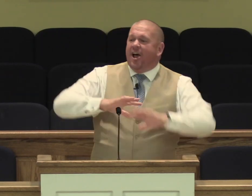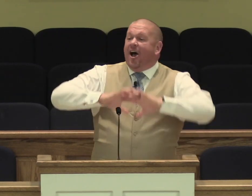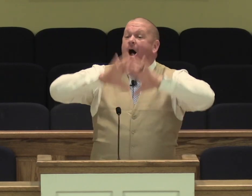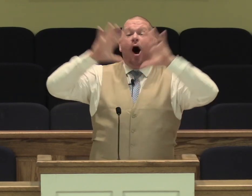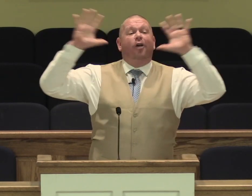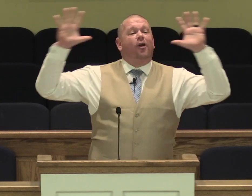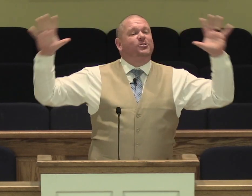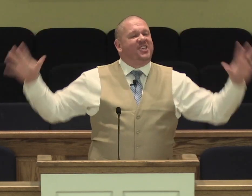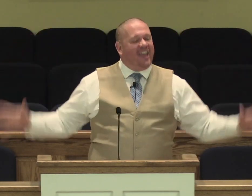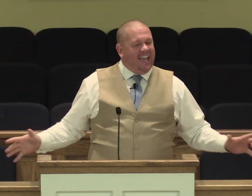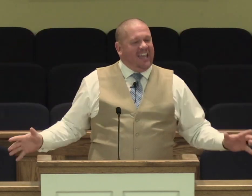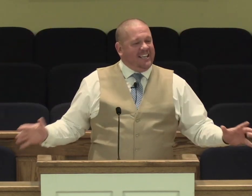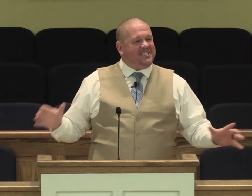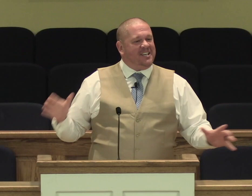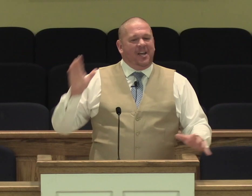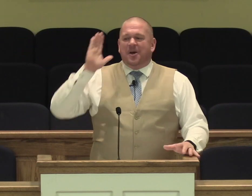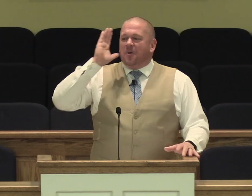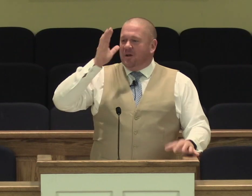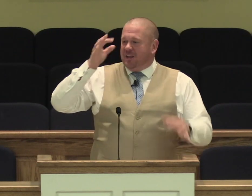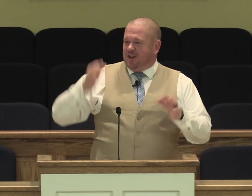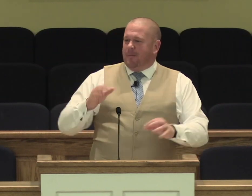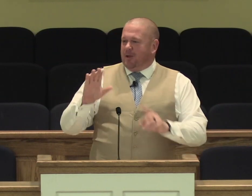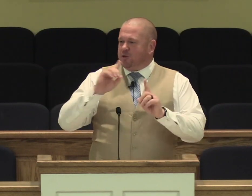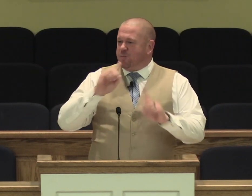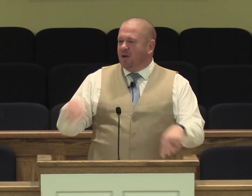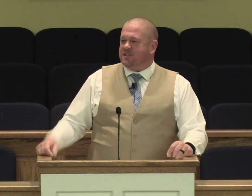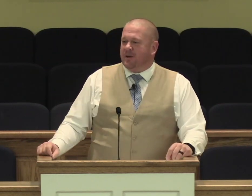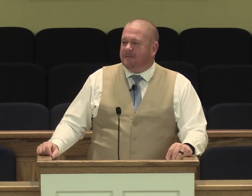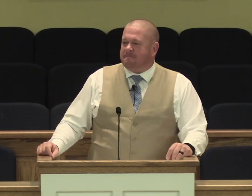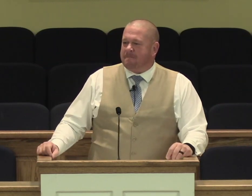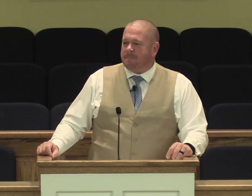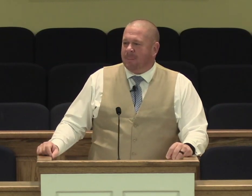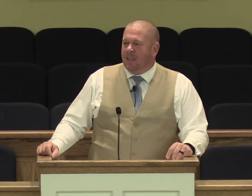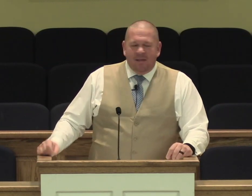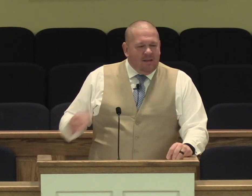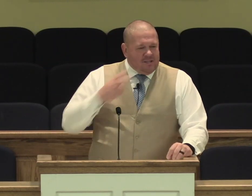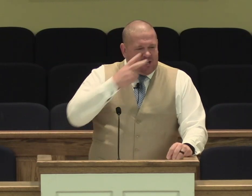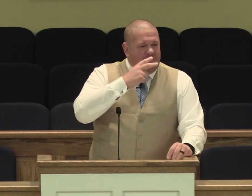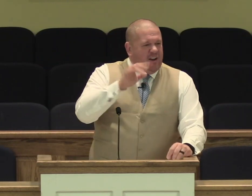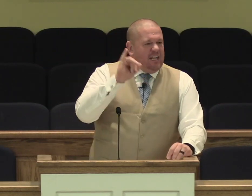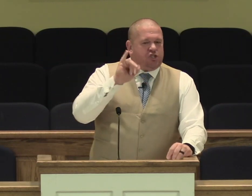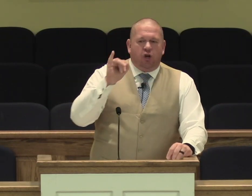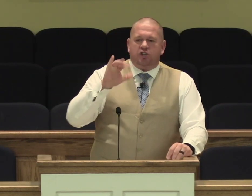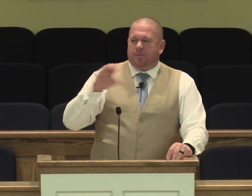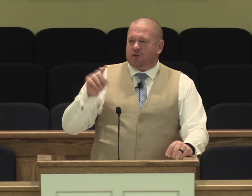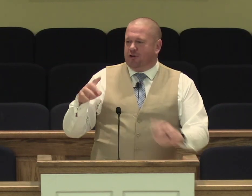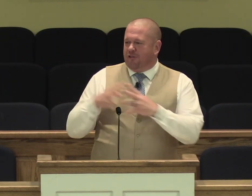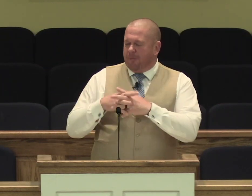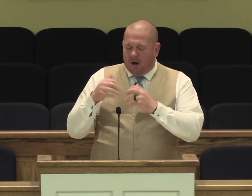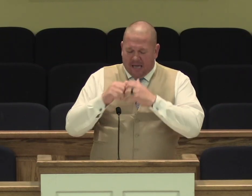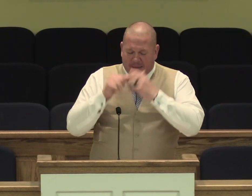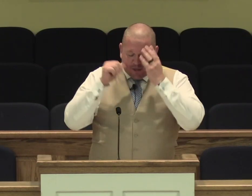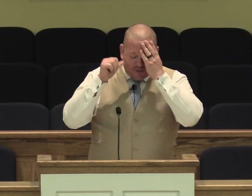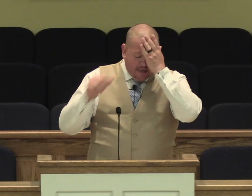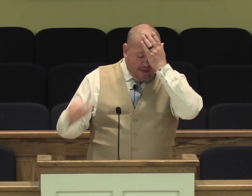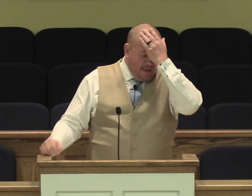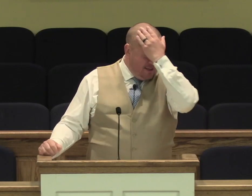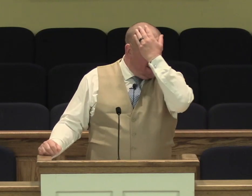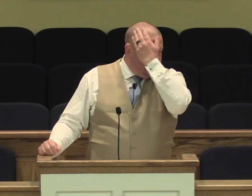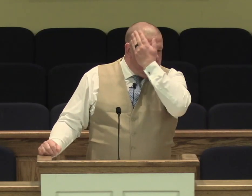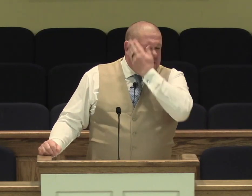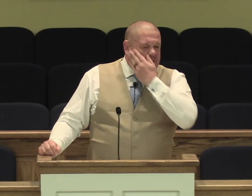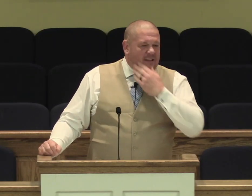inflection. All those things will determine your response to it. I saw a funny insurance commercial during the football game